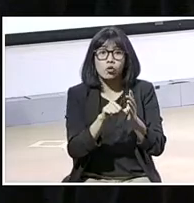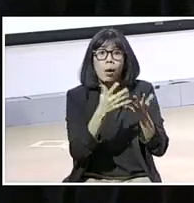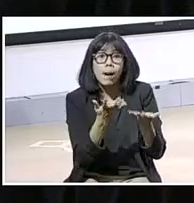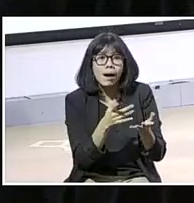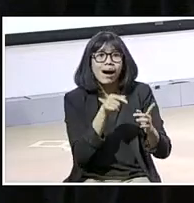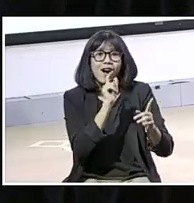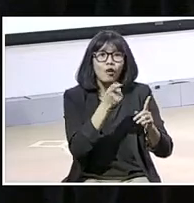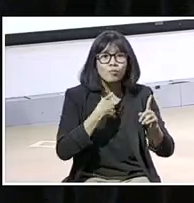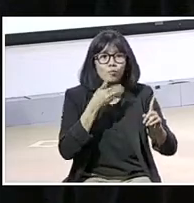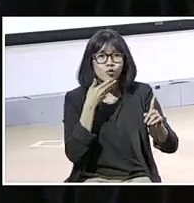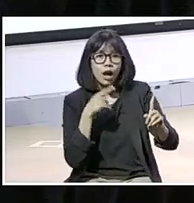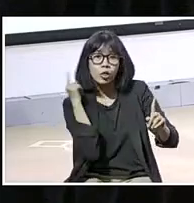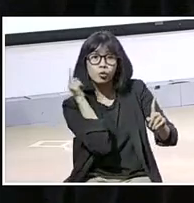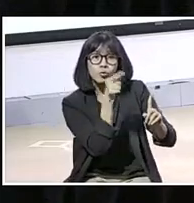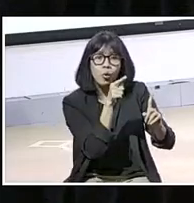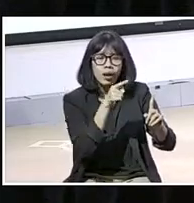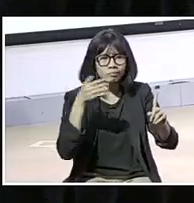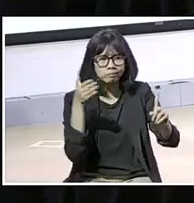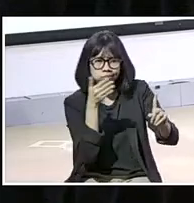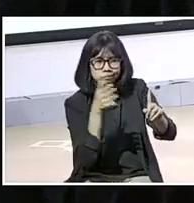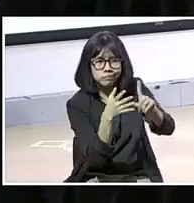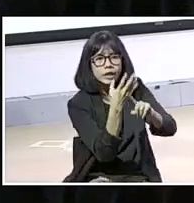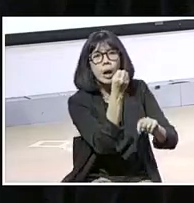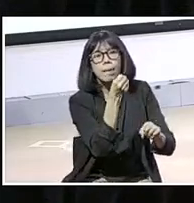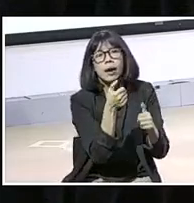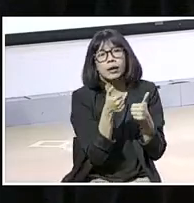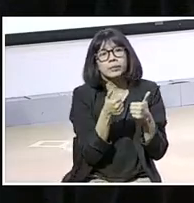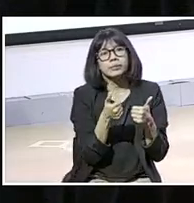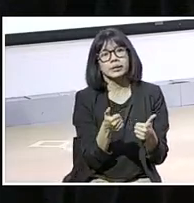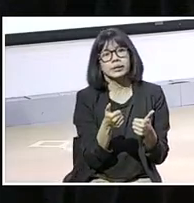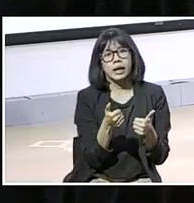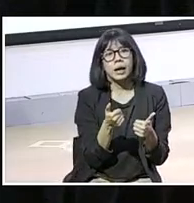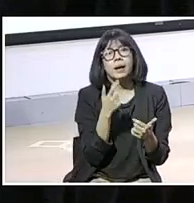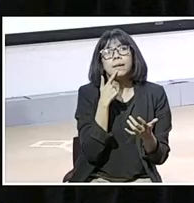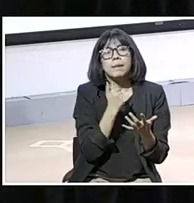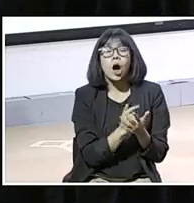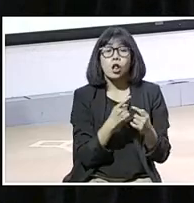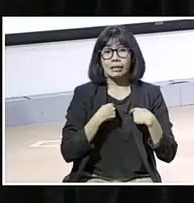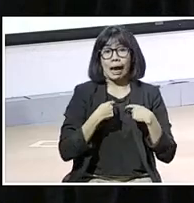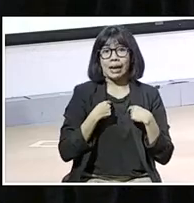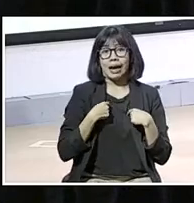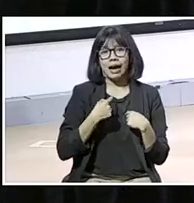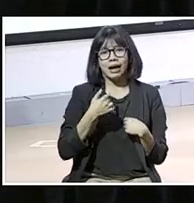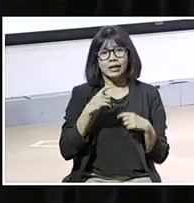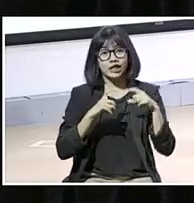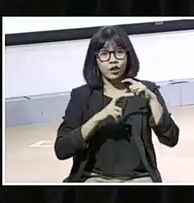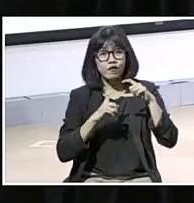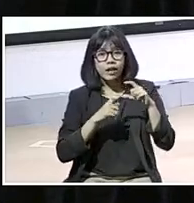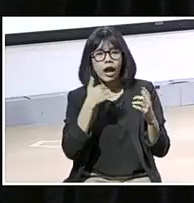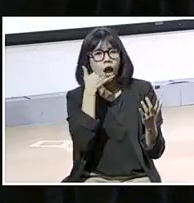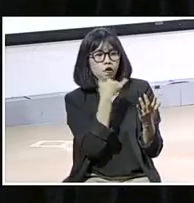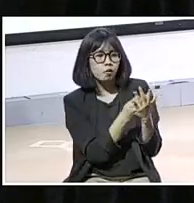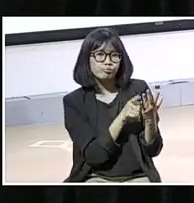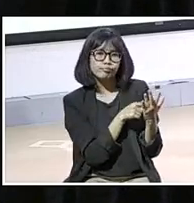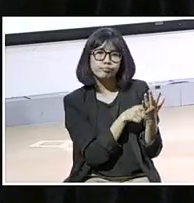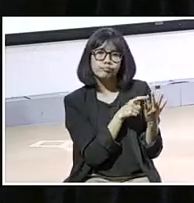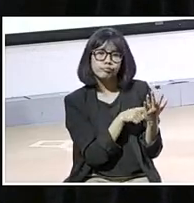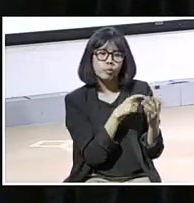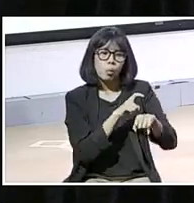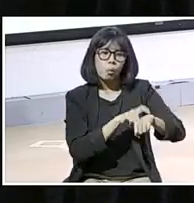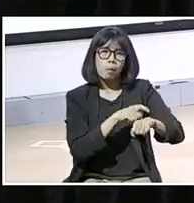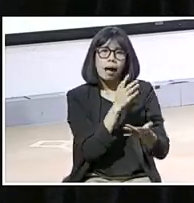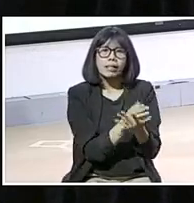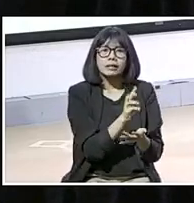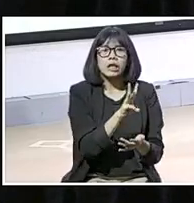think once you do that and once you realize, like, wow, I was just on my phone for 30 minutes and nothing positive happened in my